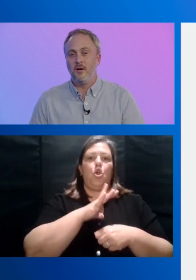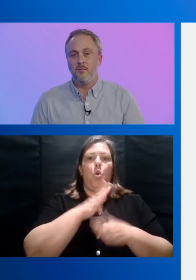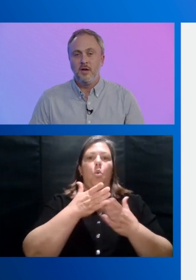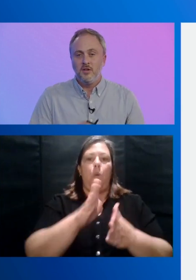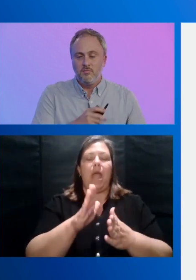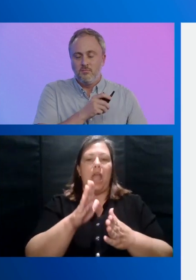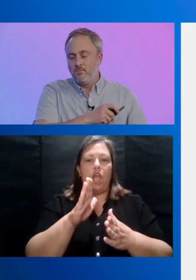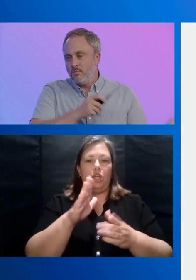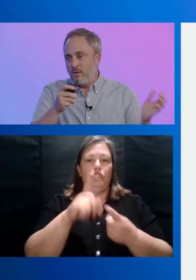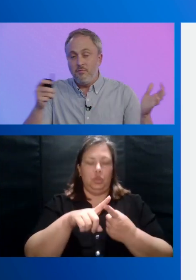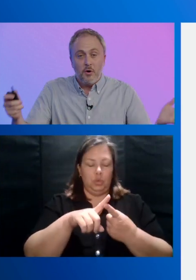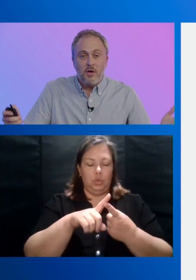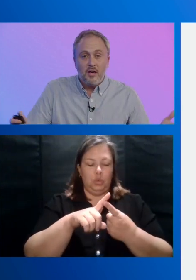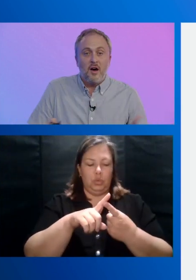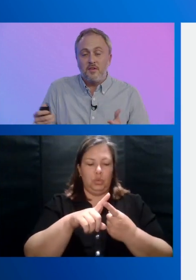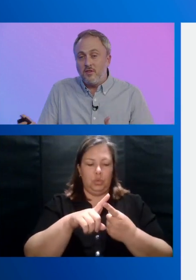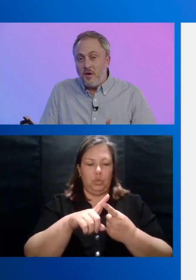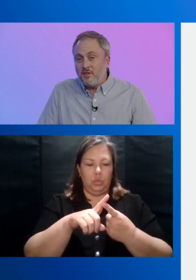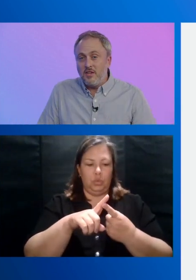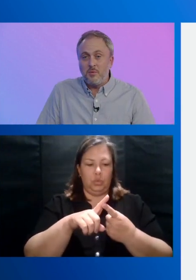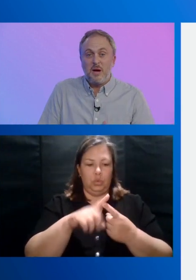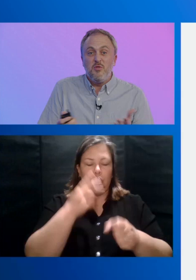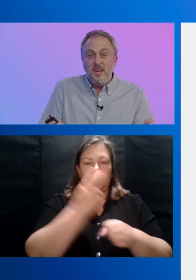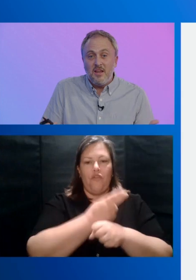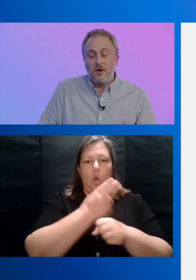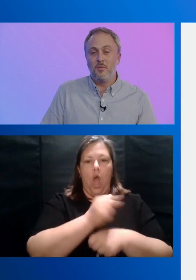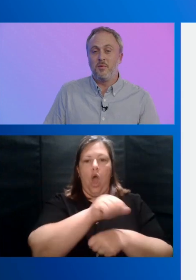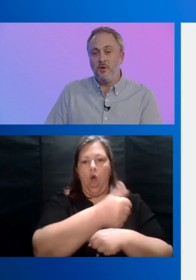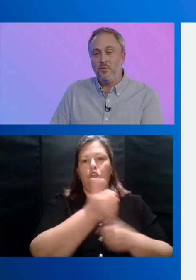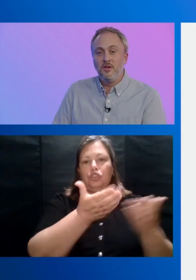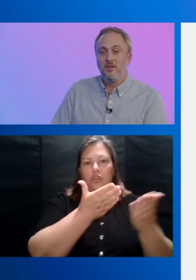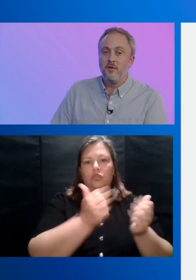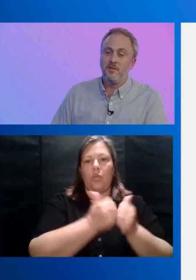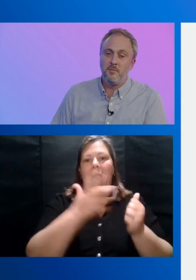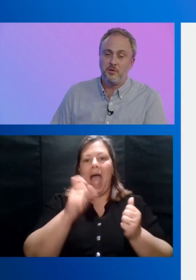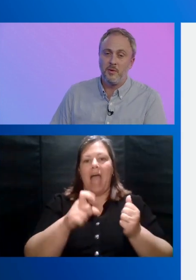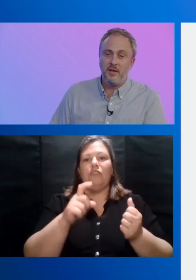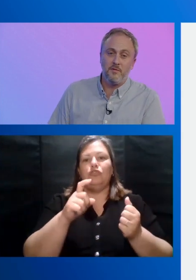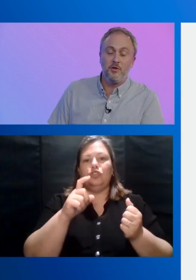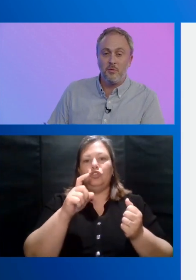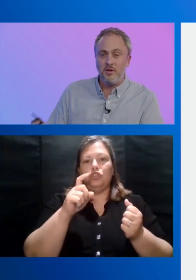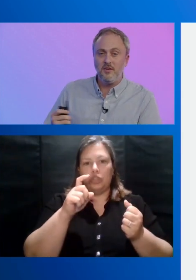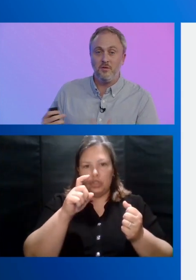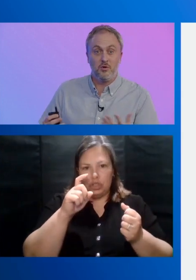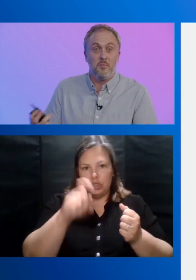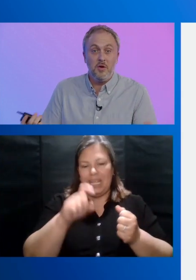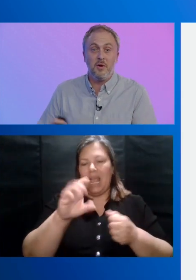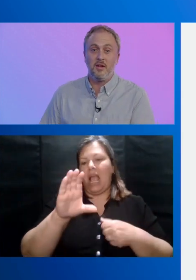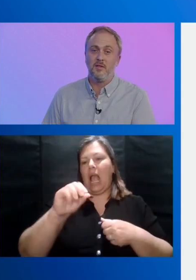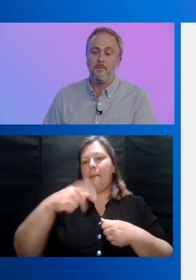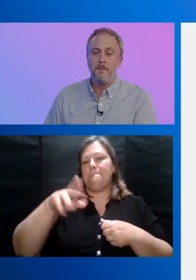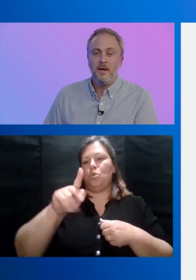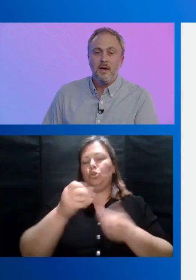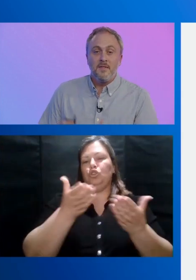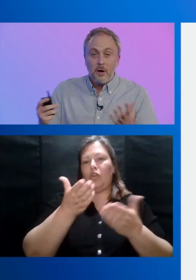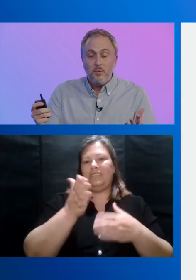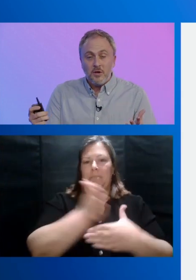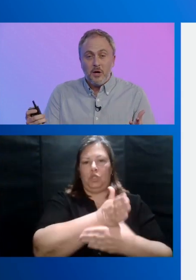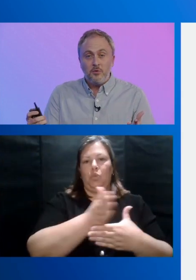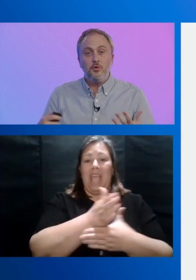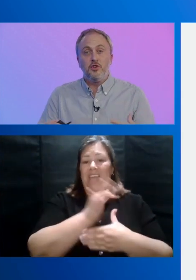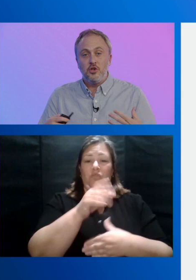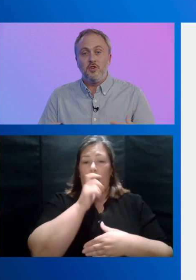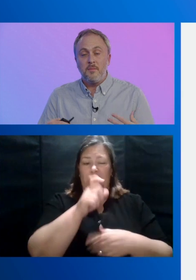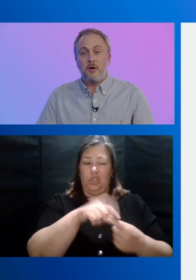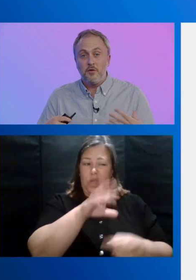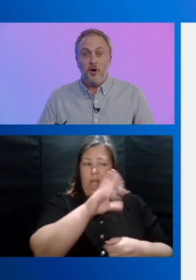of invoking other services without needing a compute service in between if you don't need to compute anything. That also